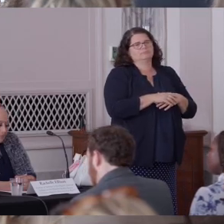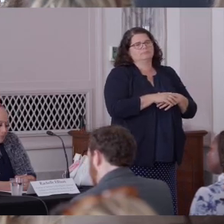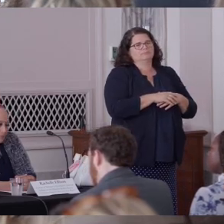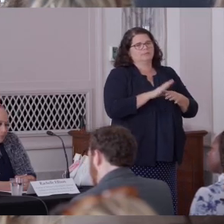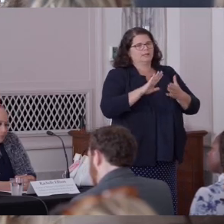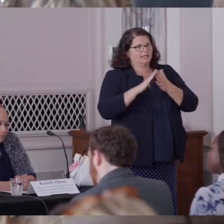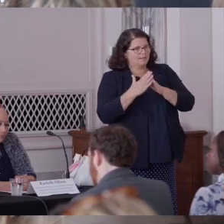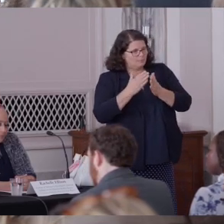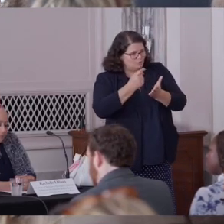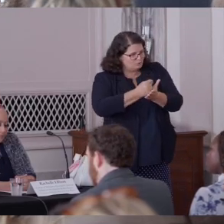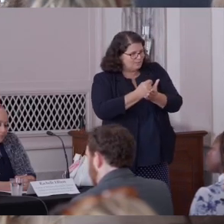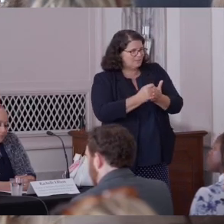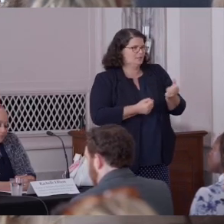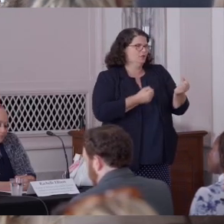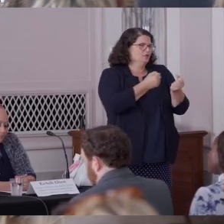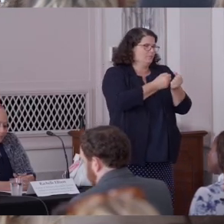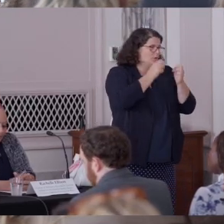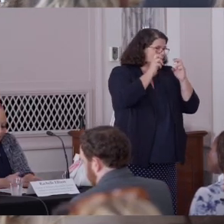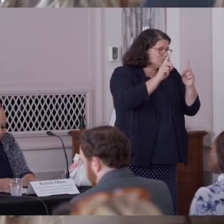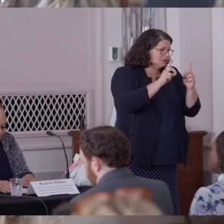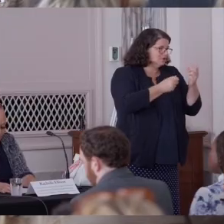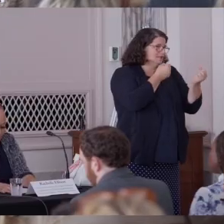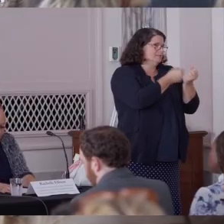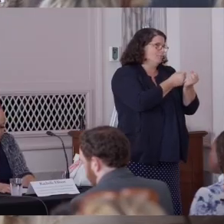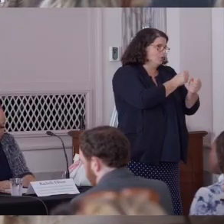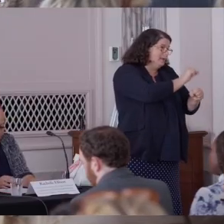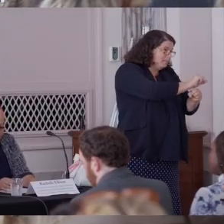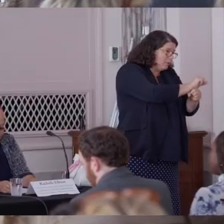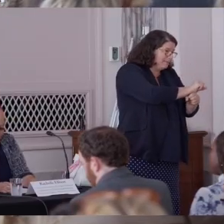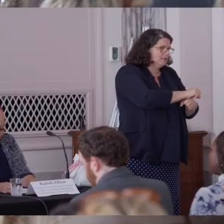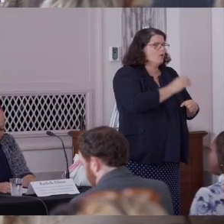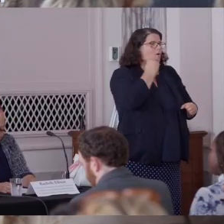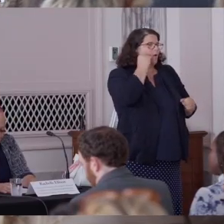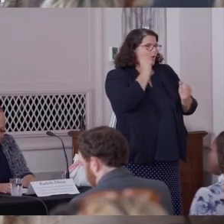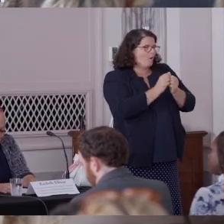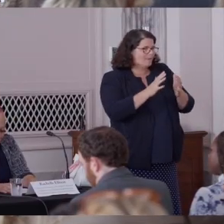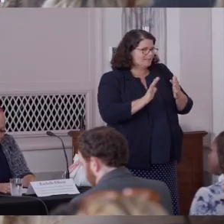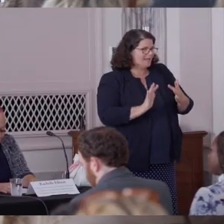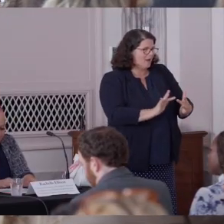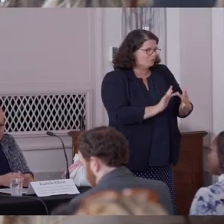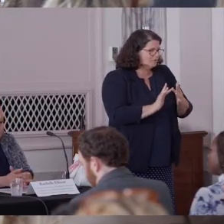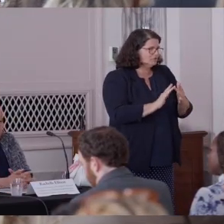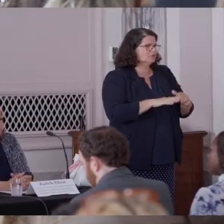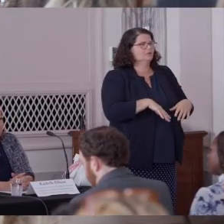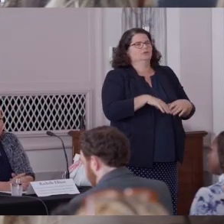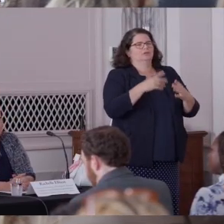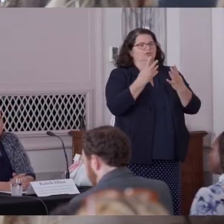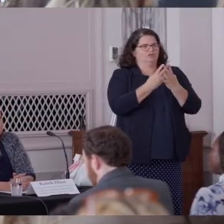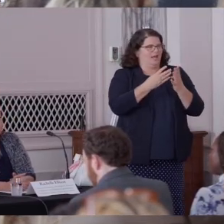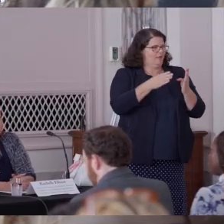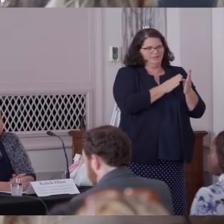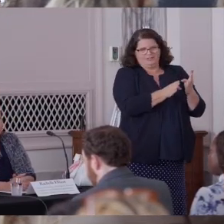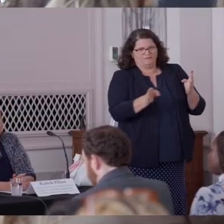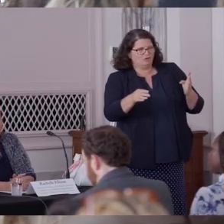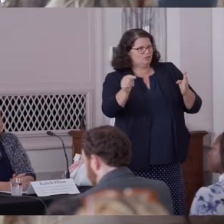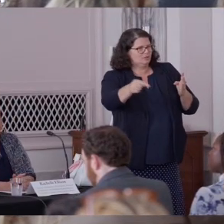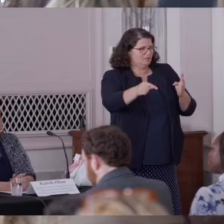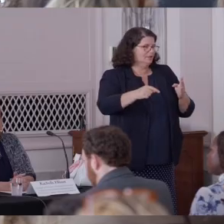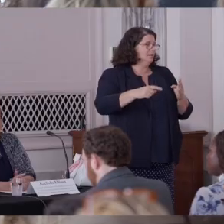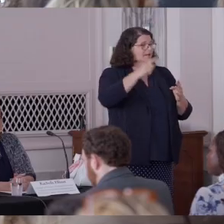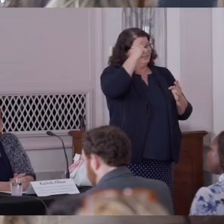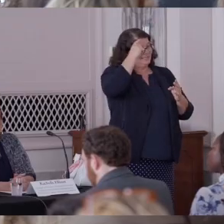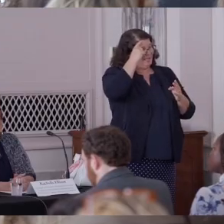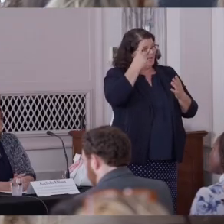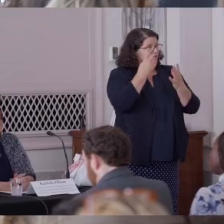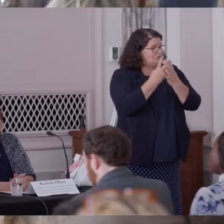supported education and supported employment, homeless outreach and supportive housing, jail diversion, psychiatric screening and urgent